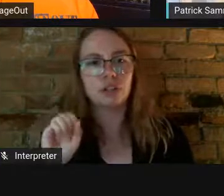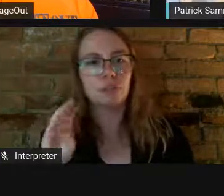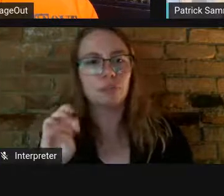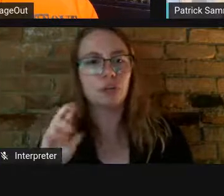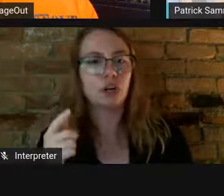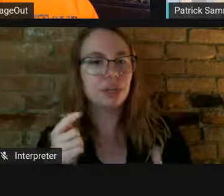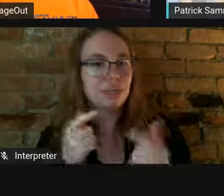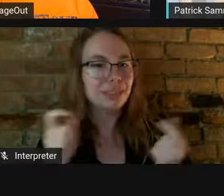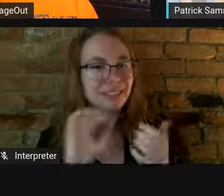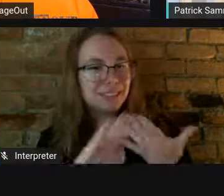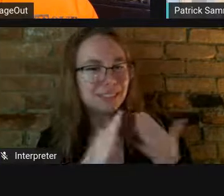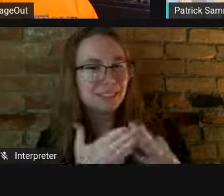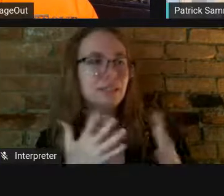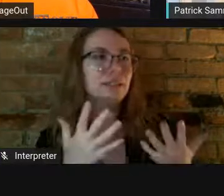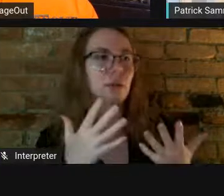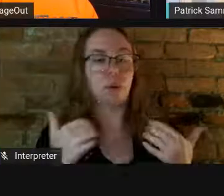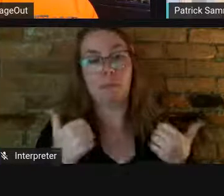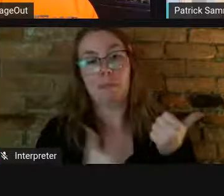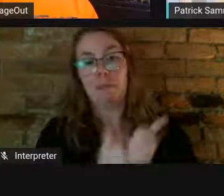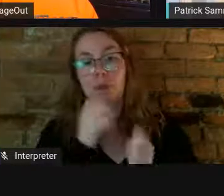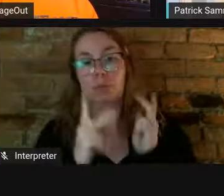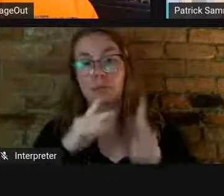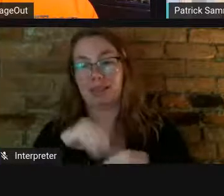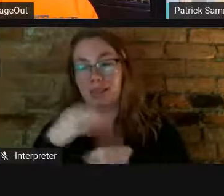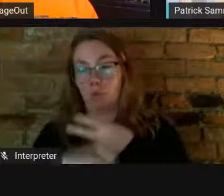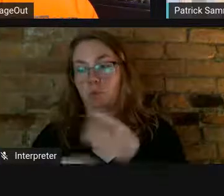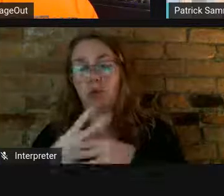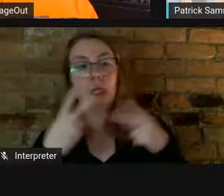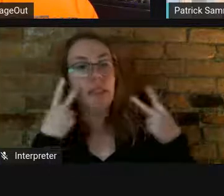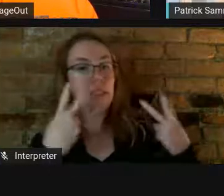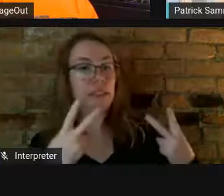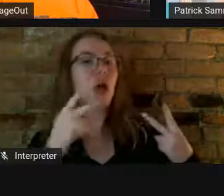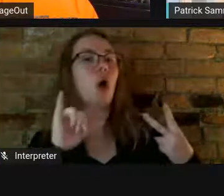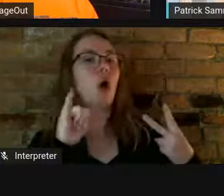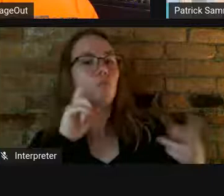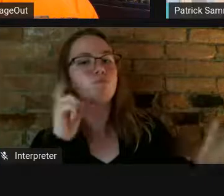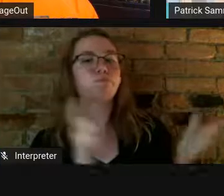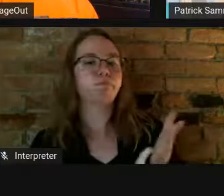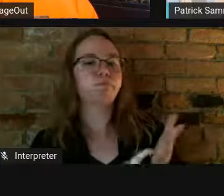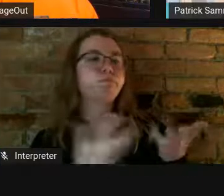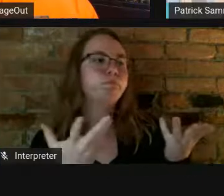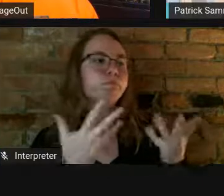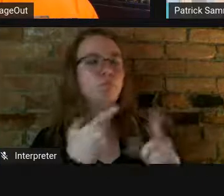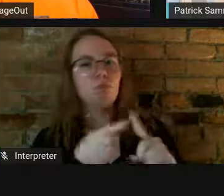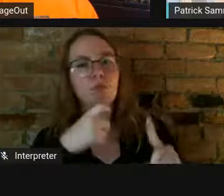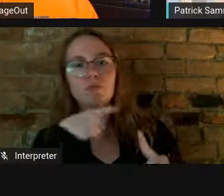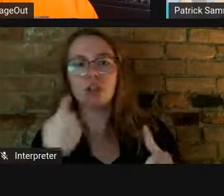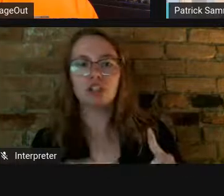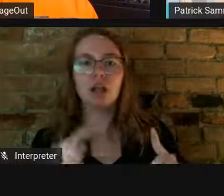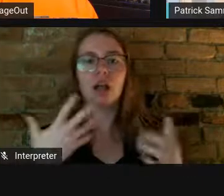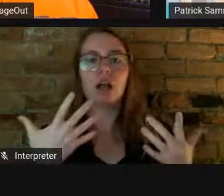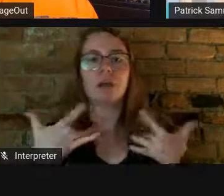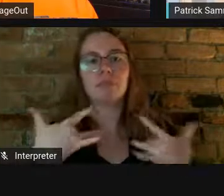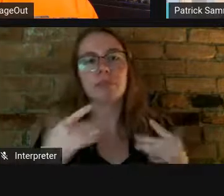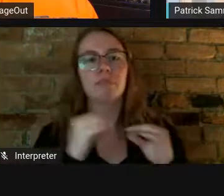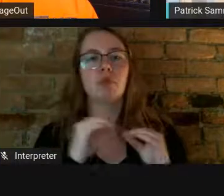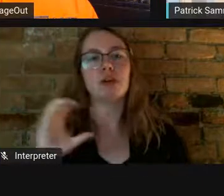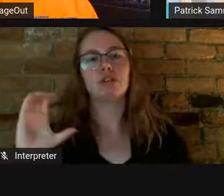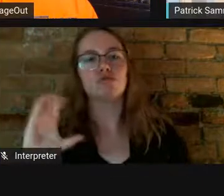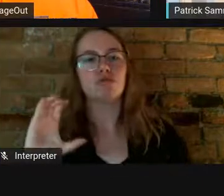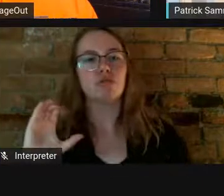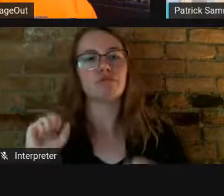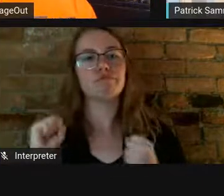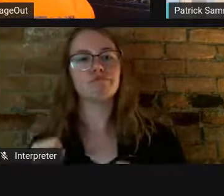Russia as. These very big, beautiful cities that are conservative, but still somewhat European. But that's not truly what Russia